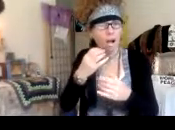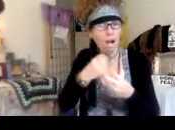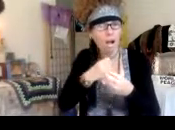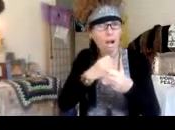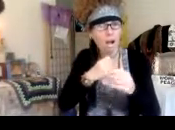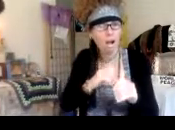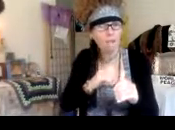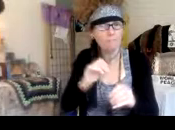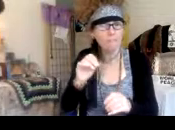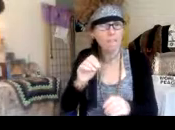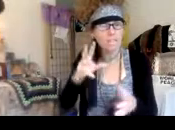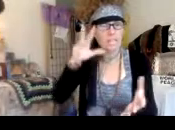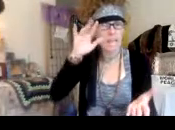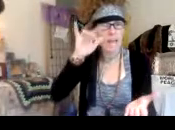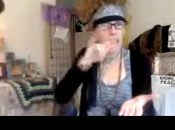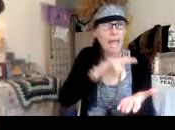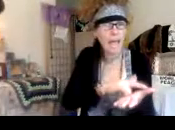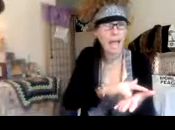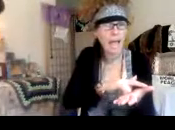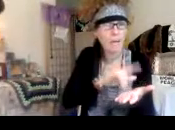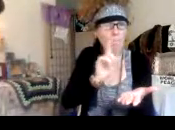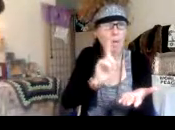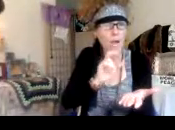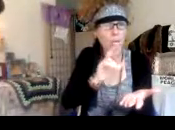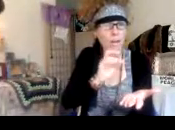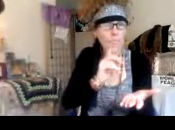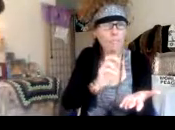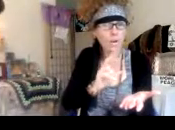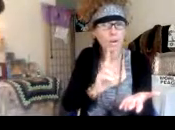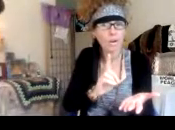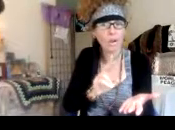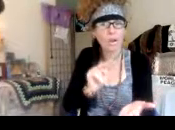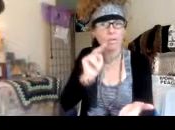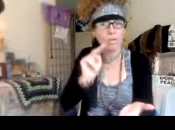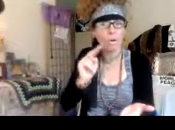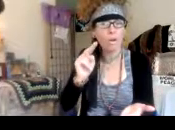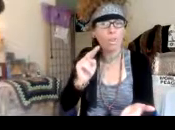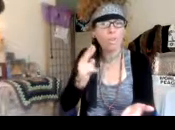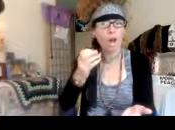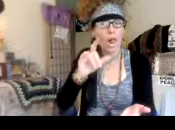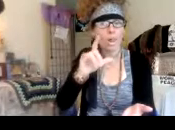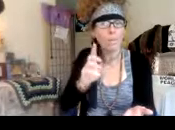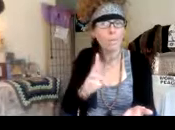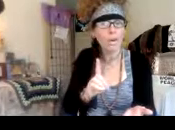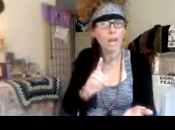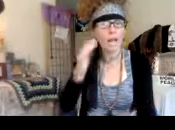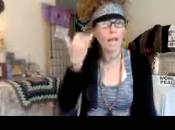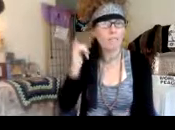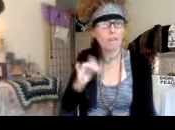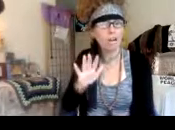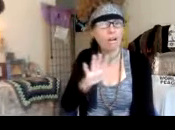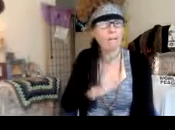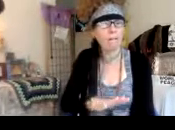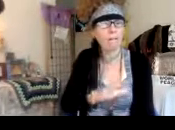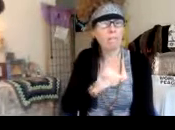had landed in the vicinity of Redford and Magnolia Streets in North Hollywood, California, and described it as approximately 30 inches